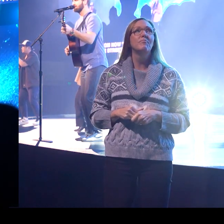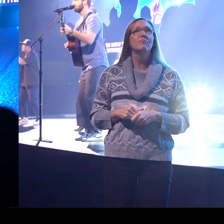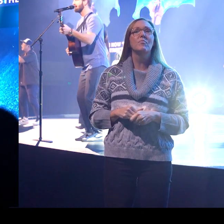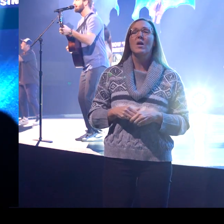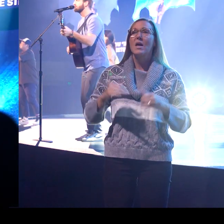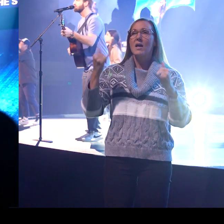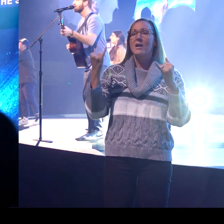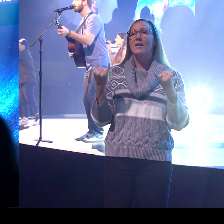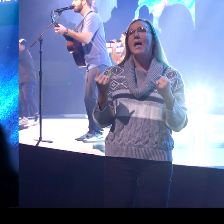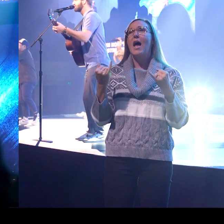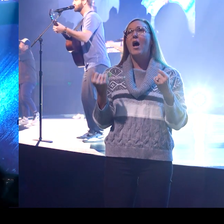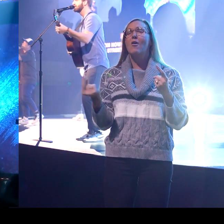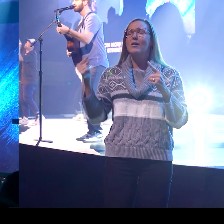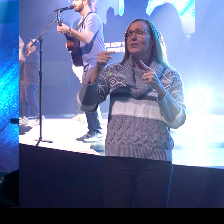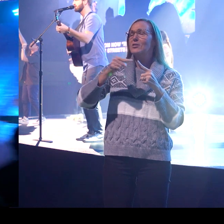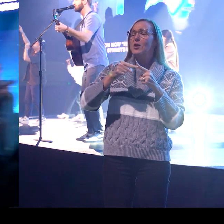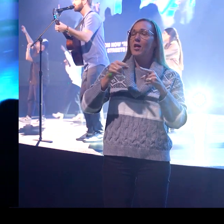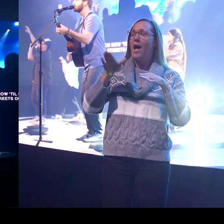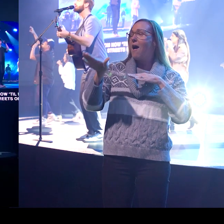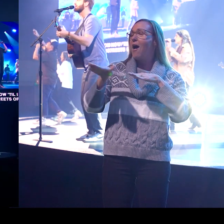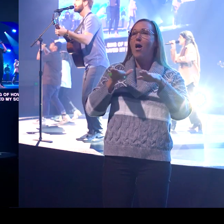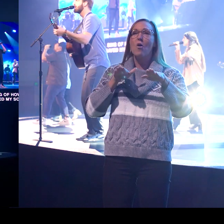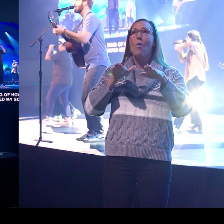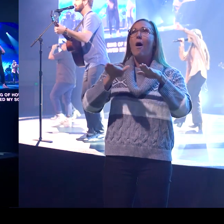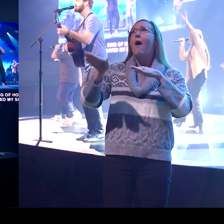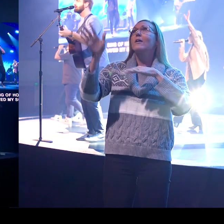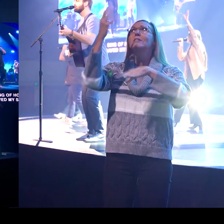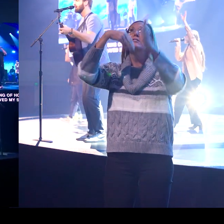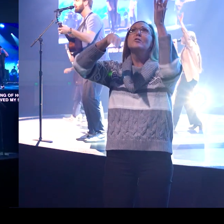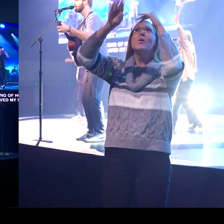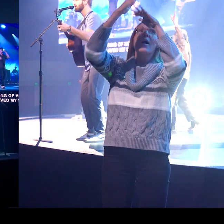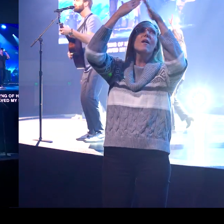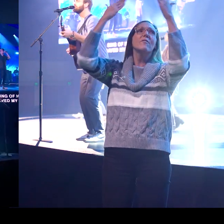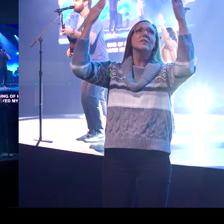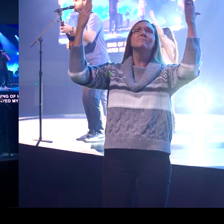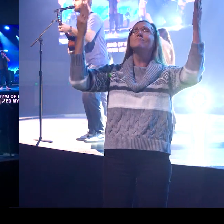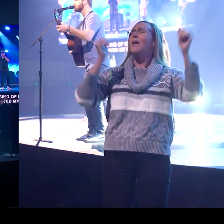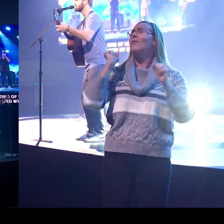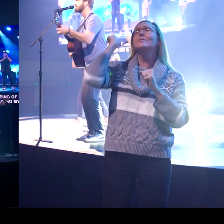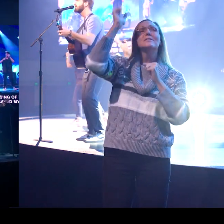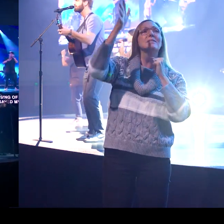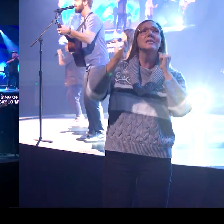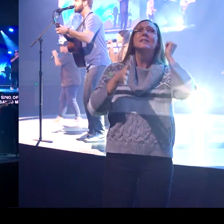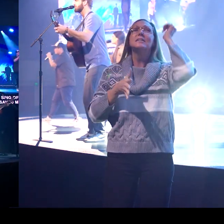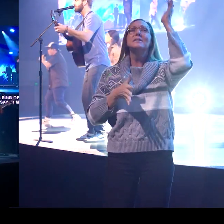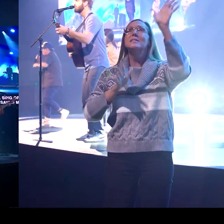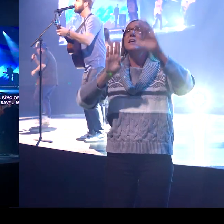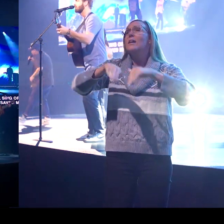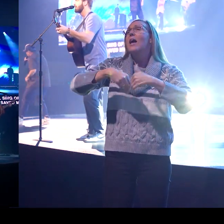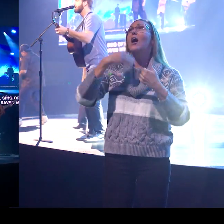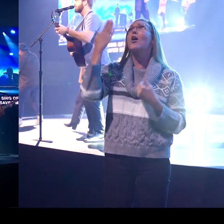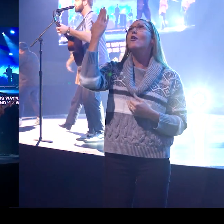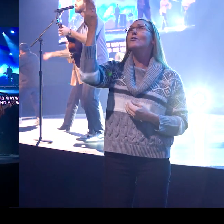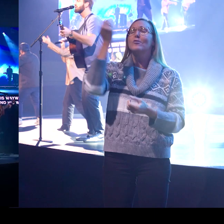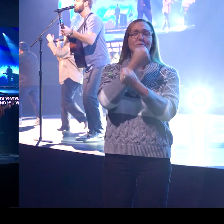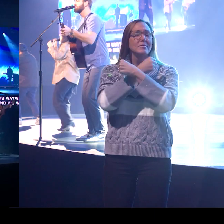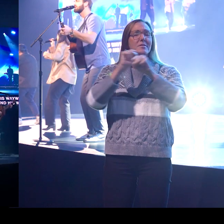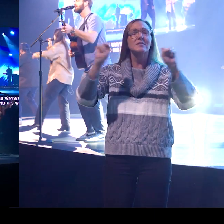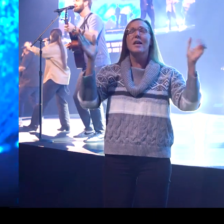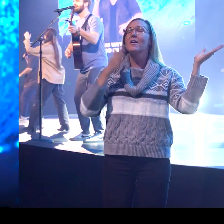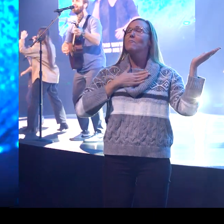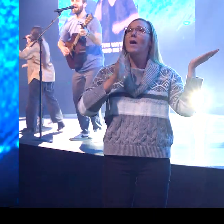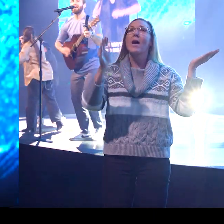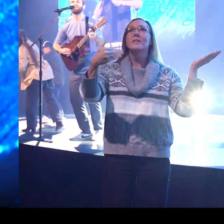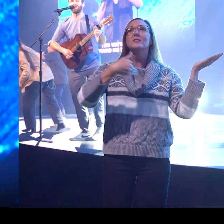Now till I walk the streets of gold, I'll sing of how save my soul. This